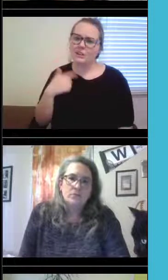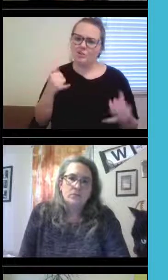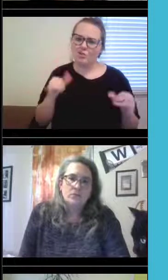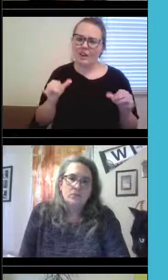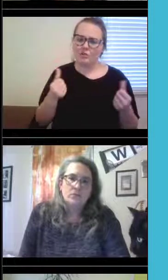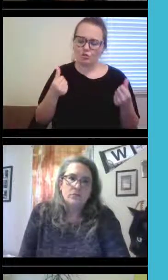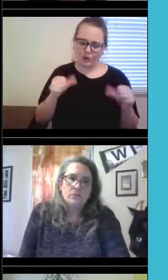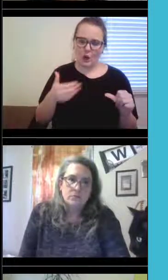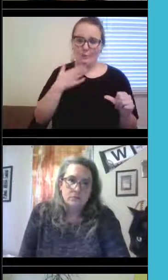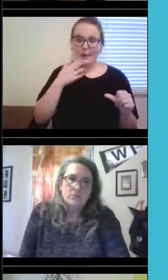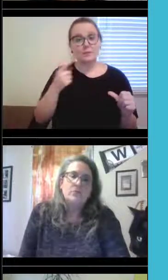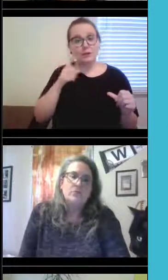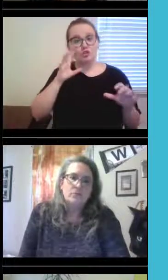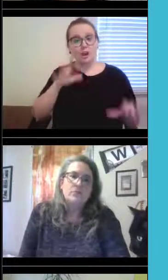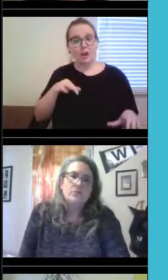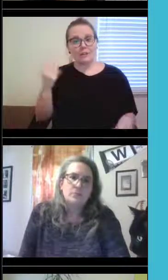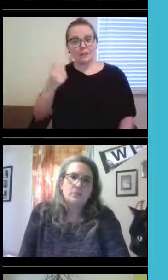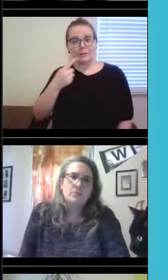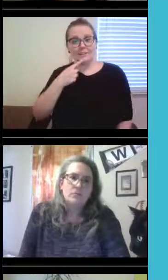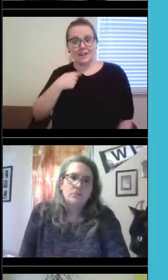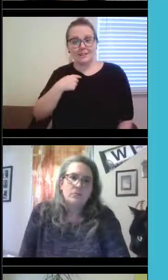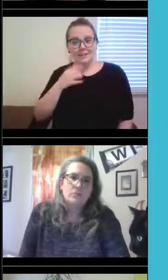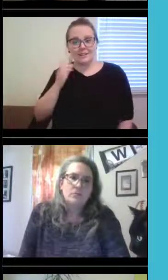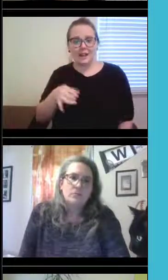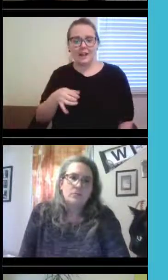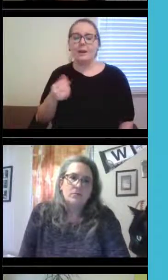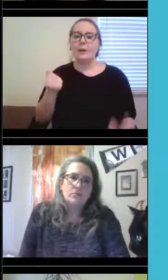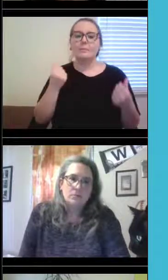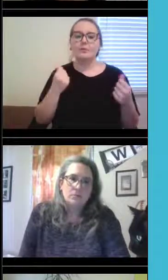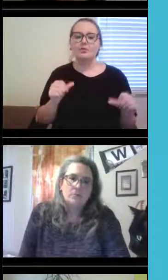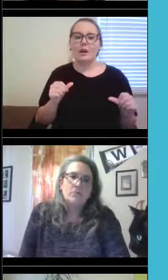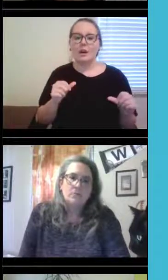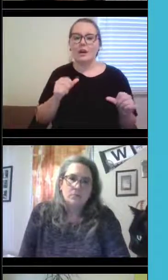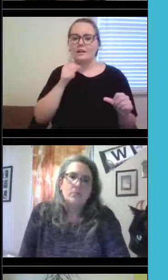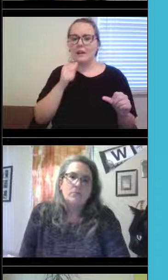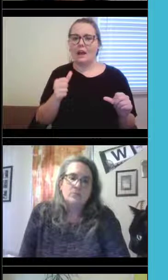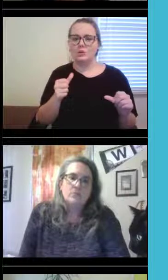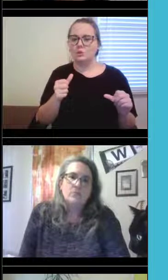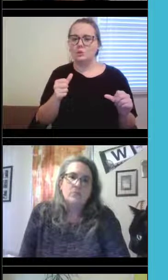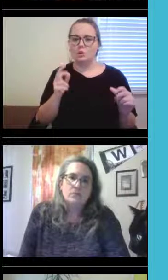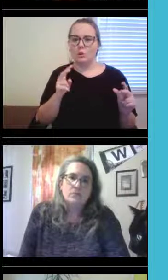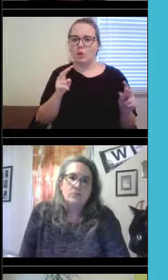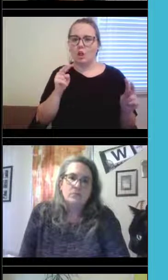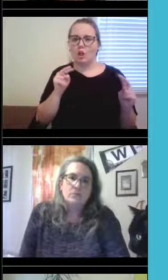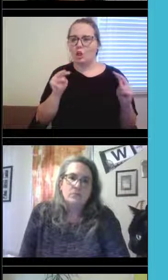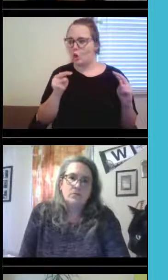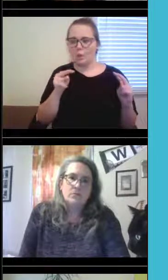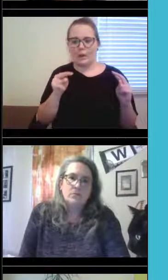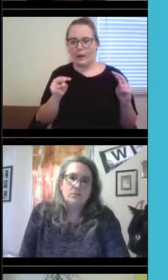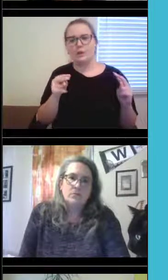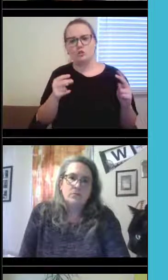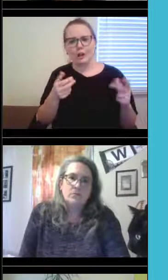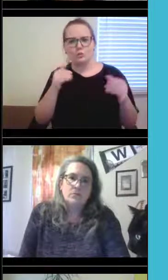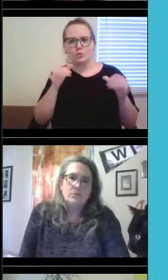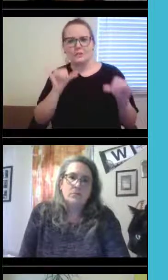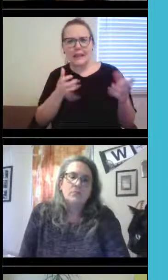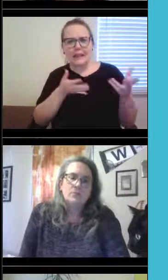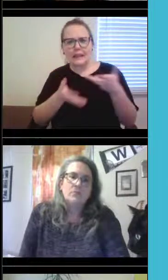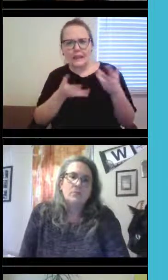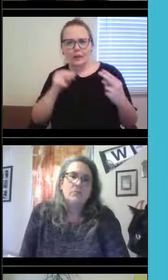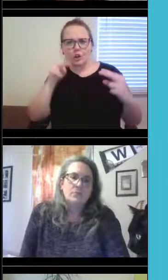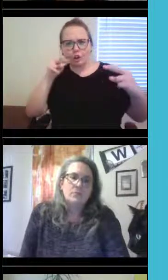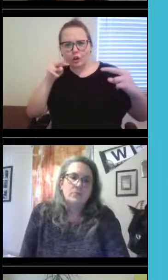can be shocking when someone tells us this. But trying not to do that, right? Trying to be engaged, be looking at